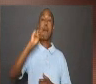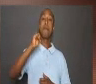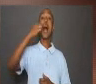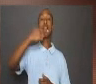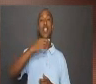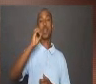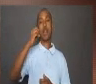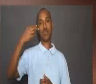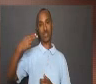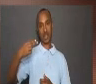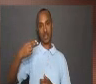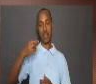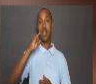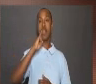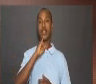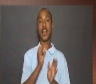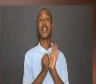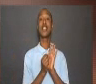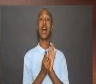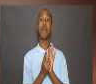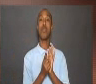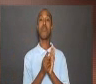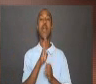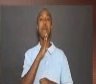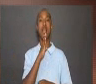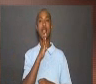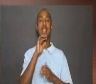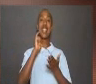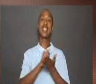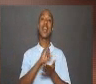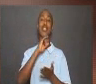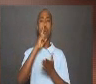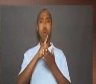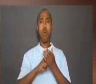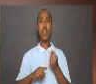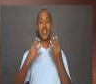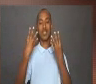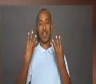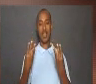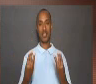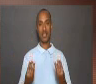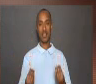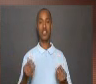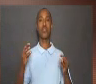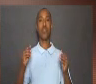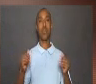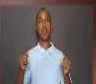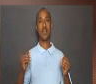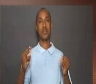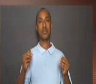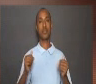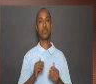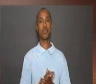Magnesium hydroxide is an example of a base that is only slightly soluble.